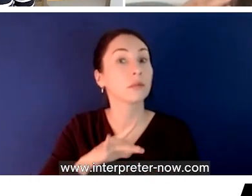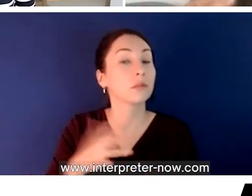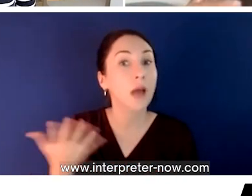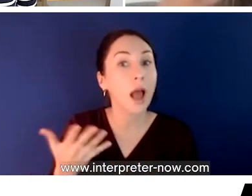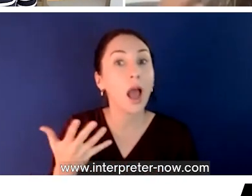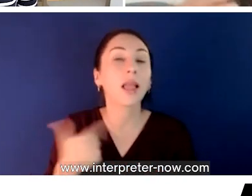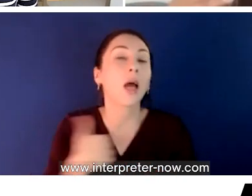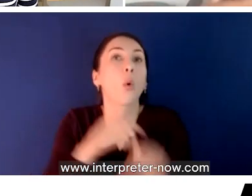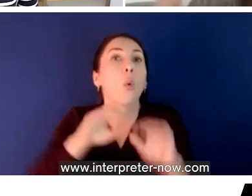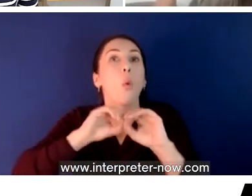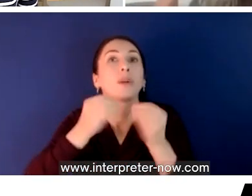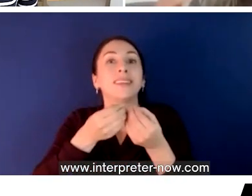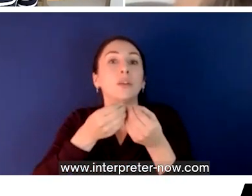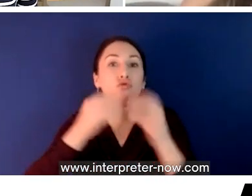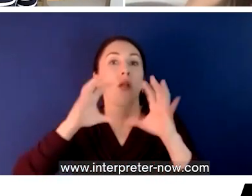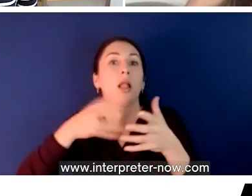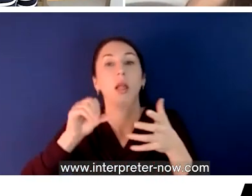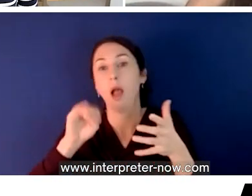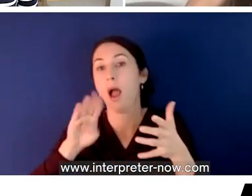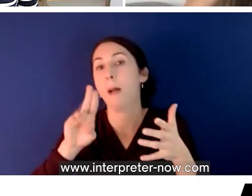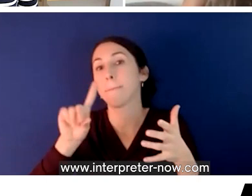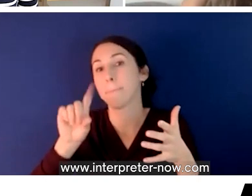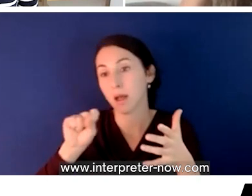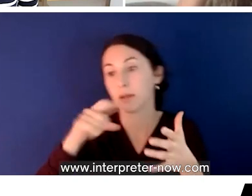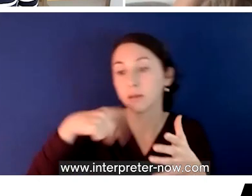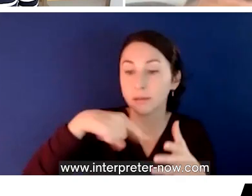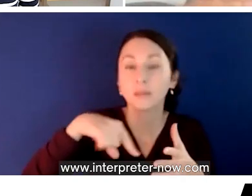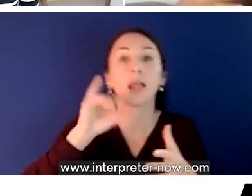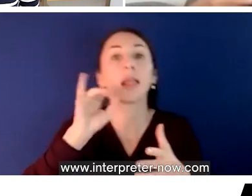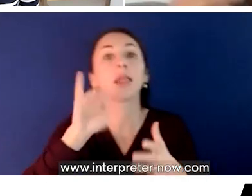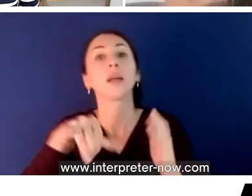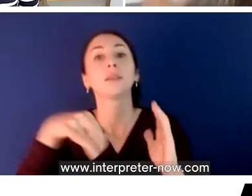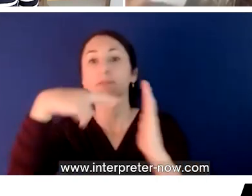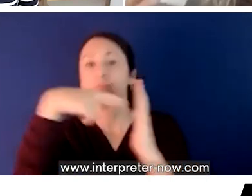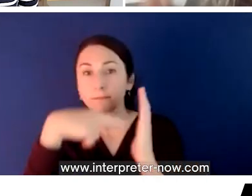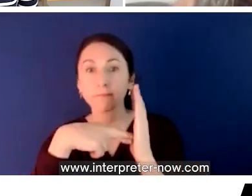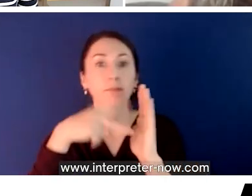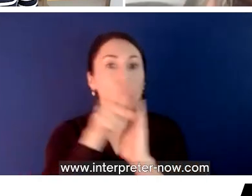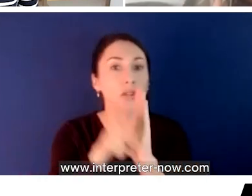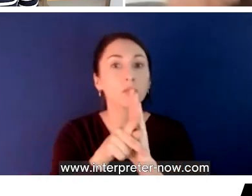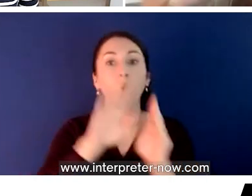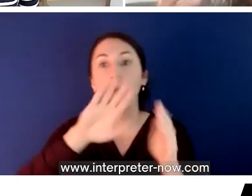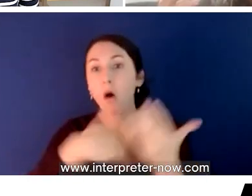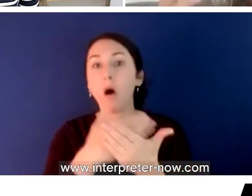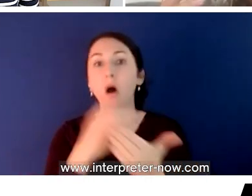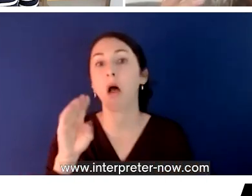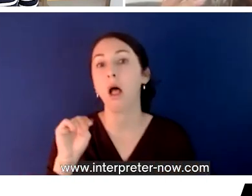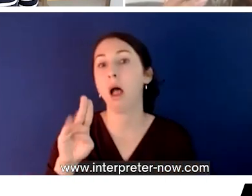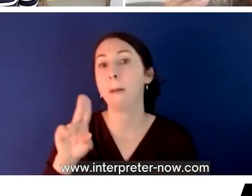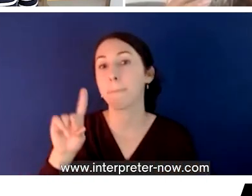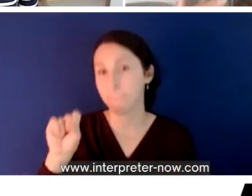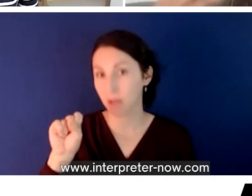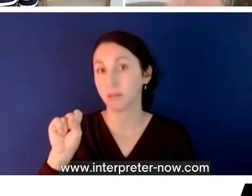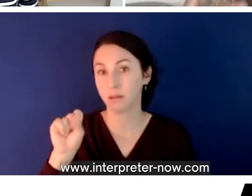is it is, and we are, right, an organizational ombuds, and those are the tenets and principles by which every organizational